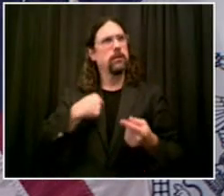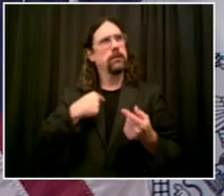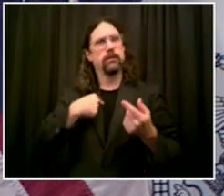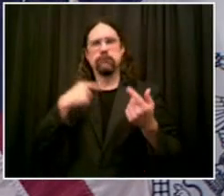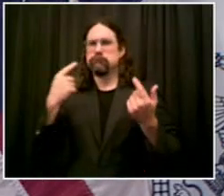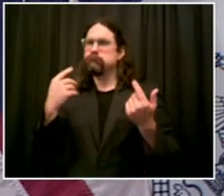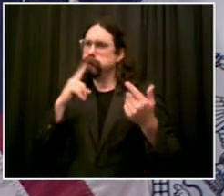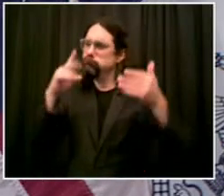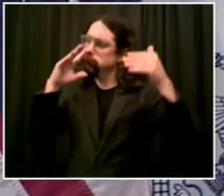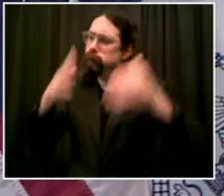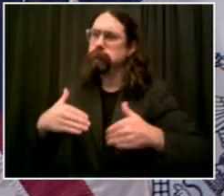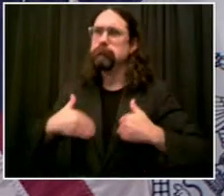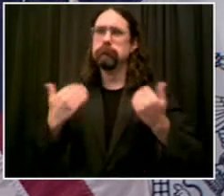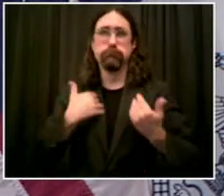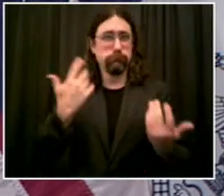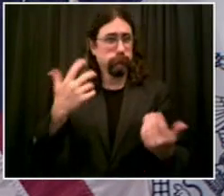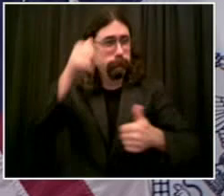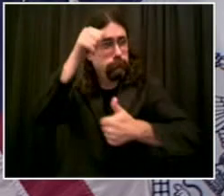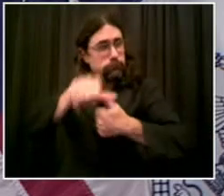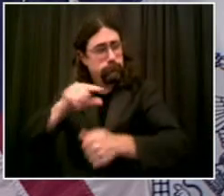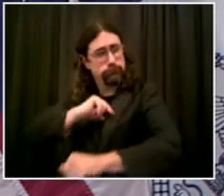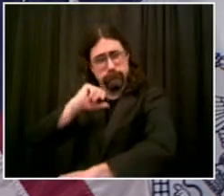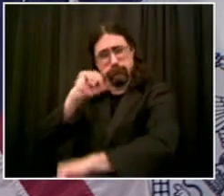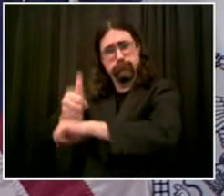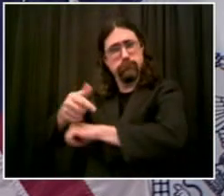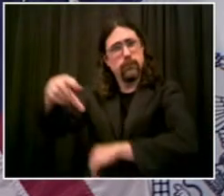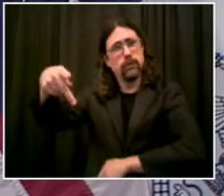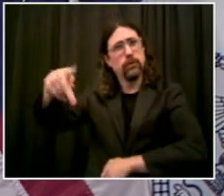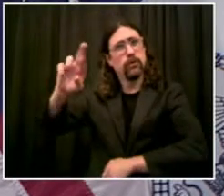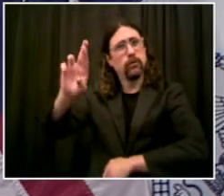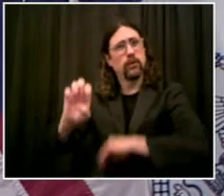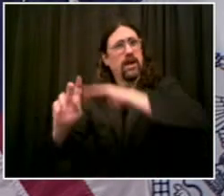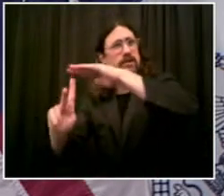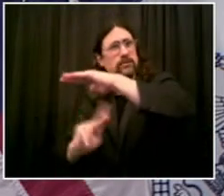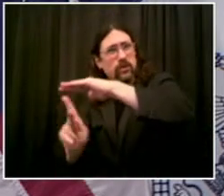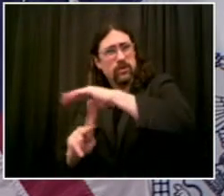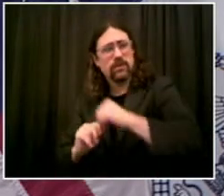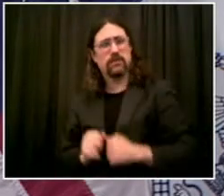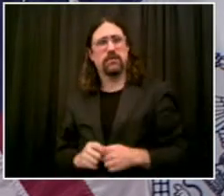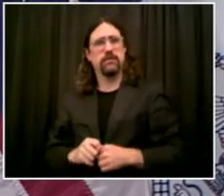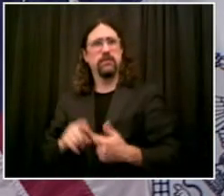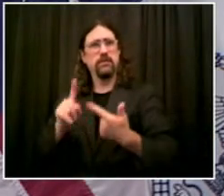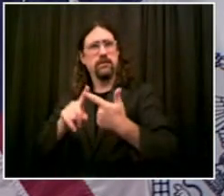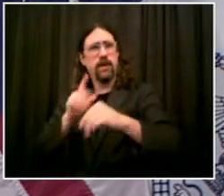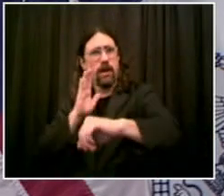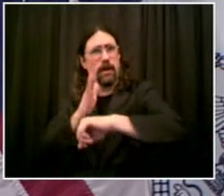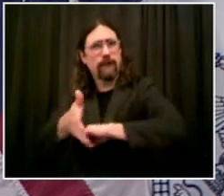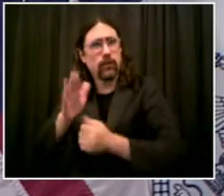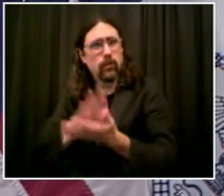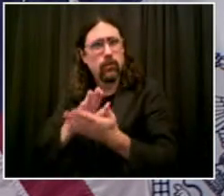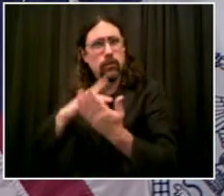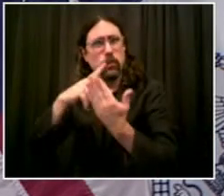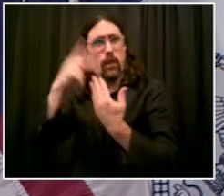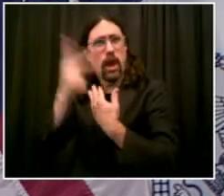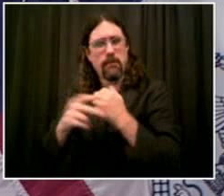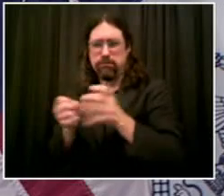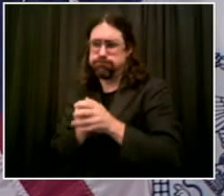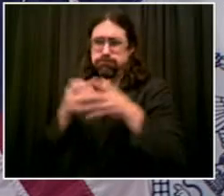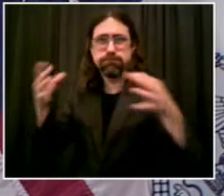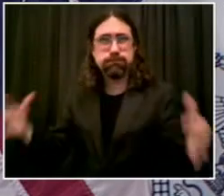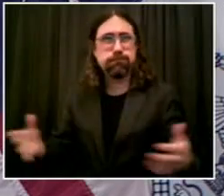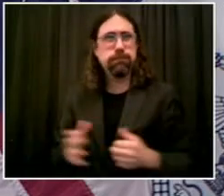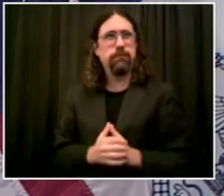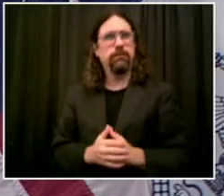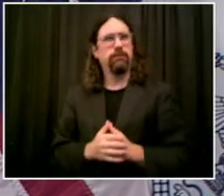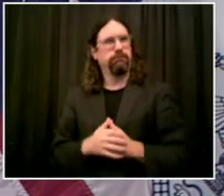This coronavirus crisis has really put young people through so much strain, not being able to go to school, not being able to see their friends, trying to